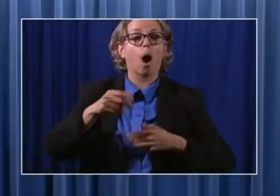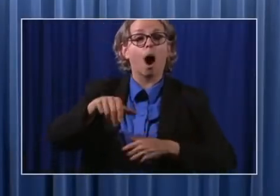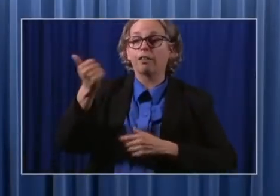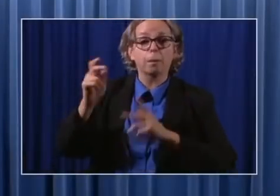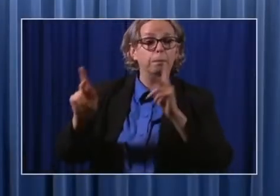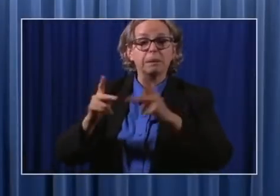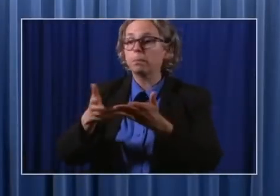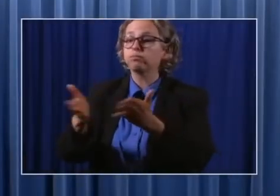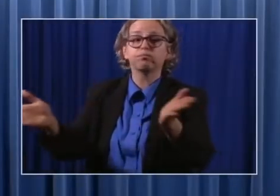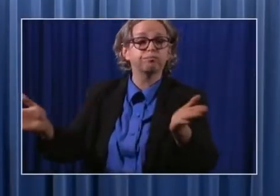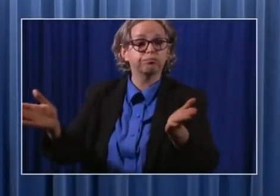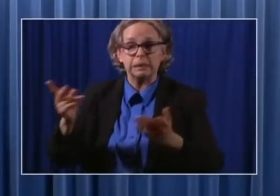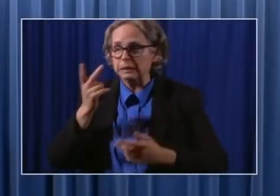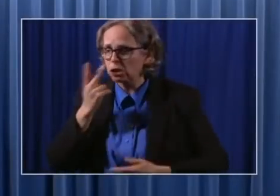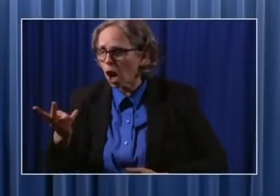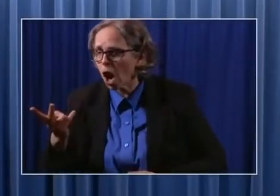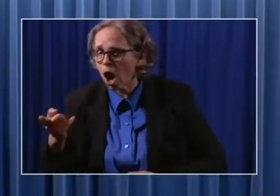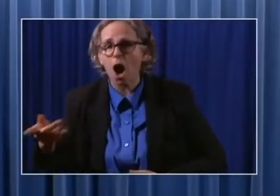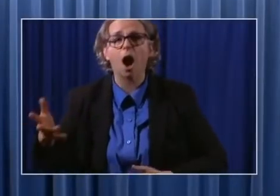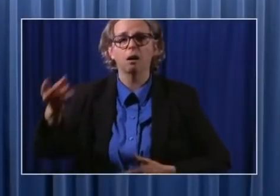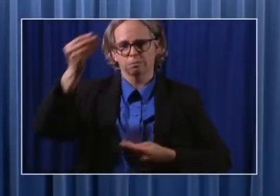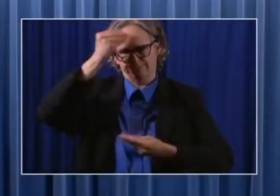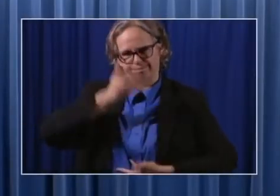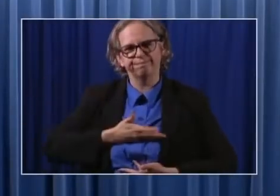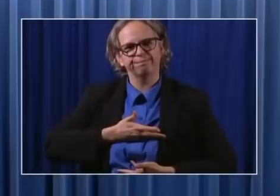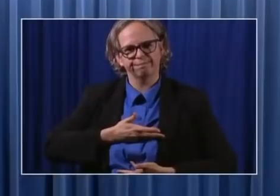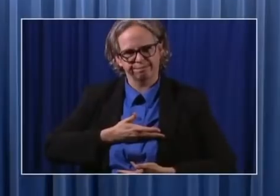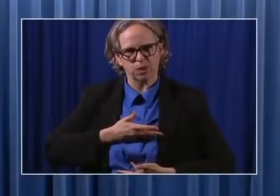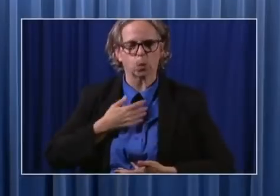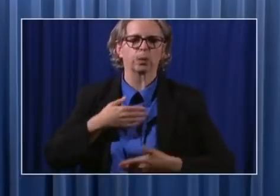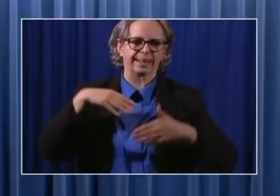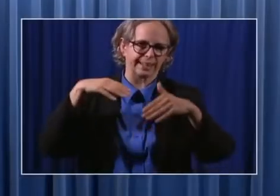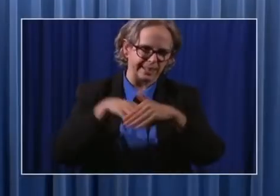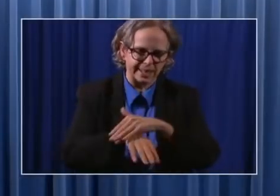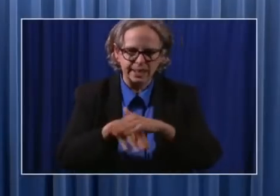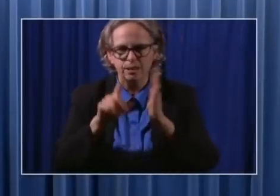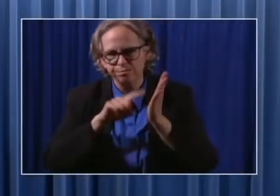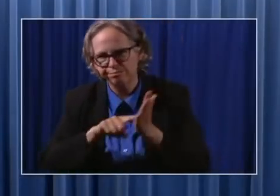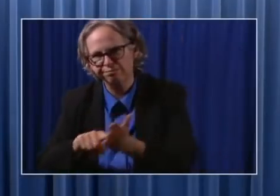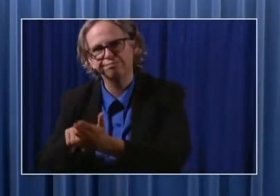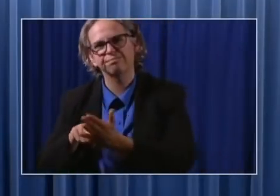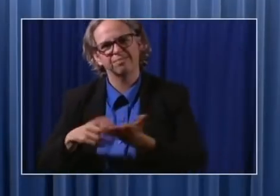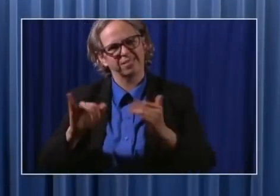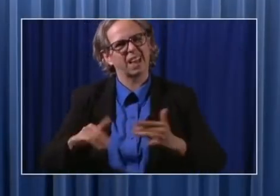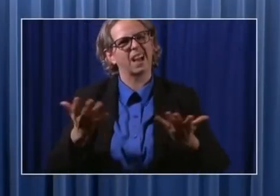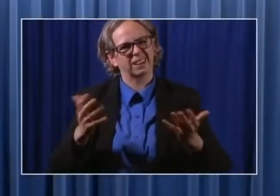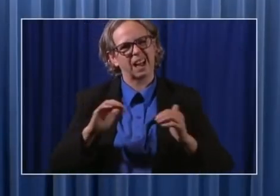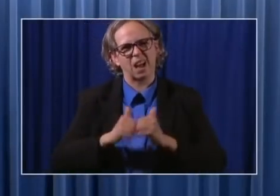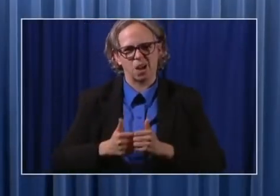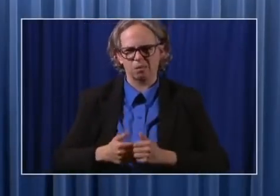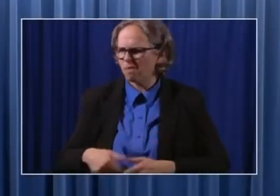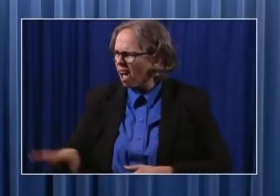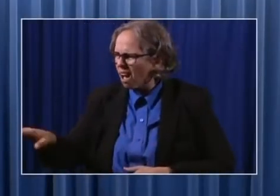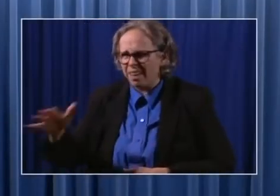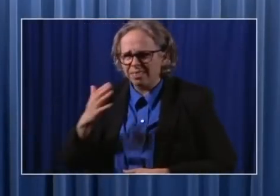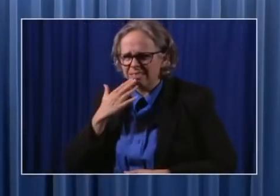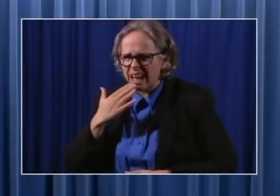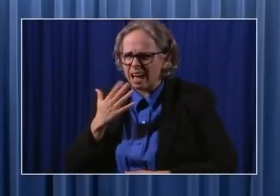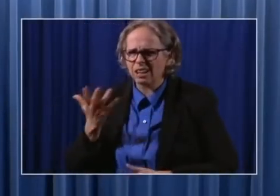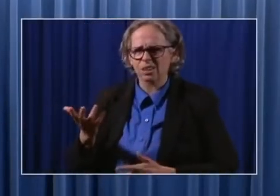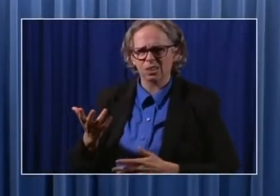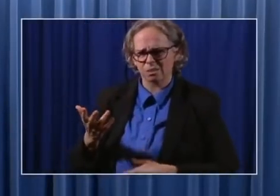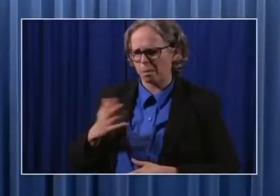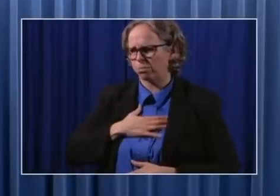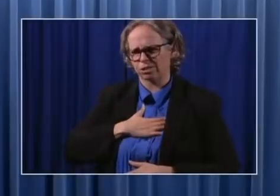is followed in all bases of restaurants, bars, and dance clubs. Great. Well, thank you very much. Thank you for the work that you